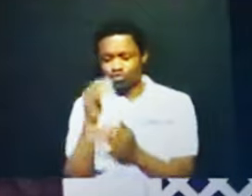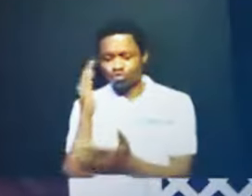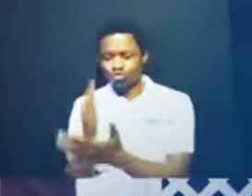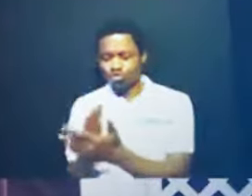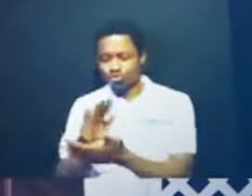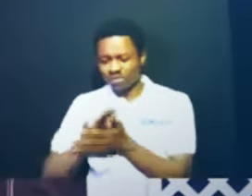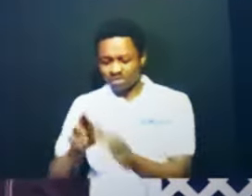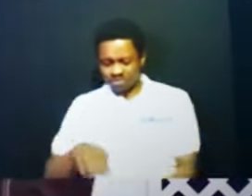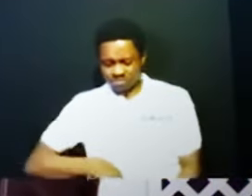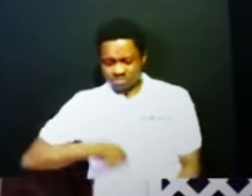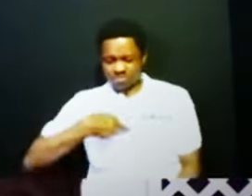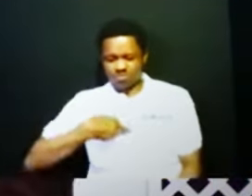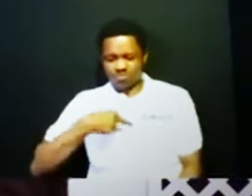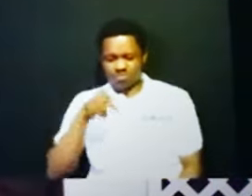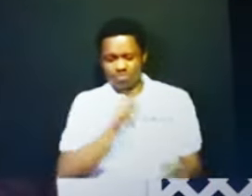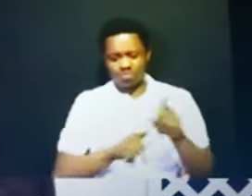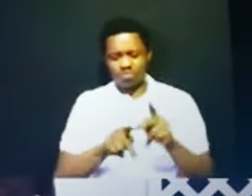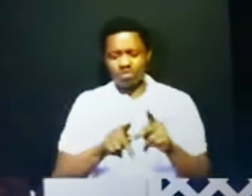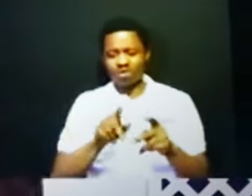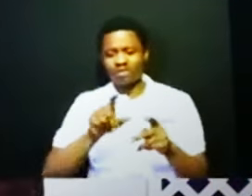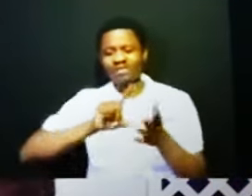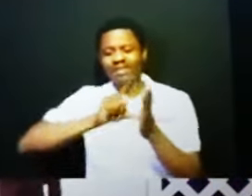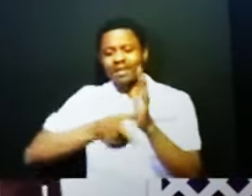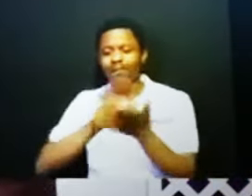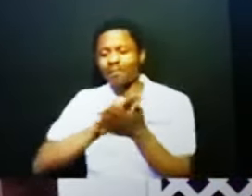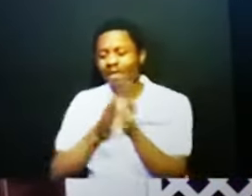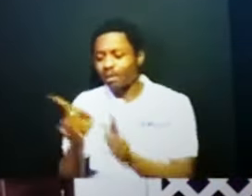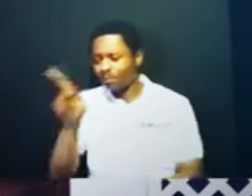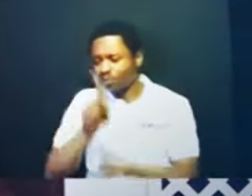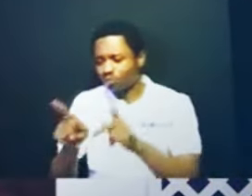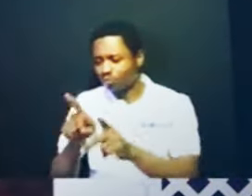That we will move from religiosity